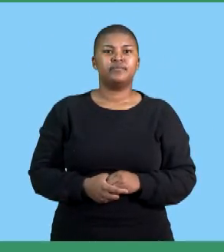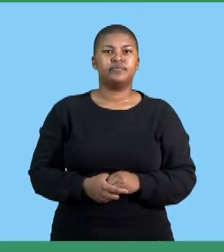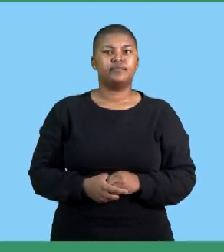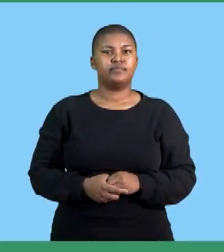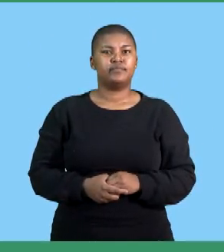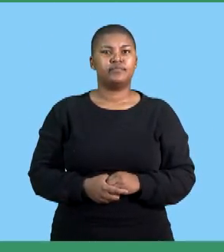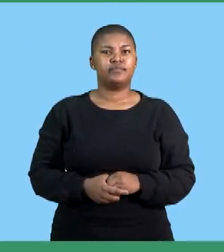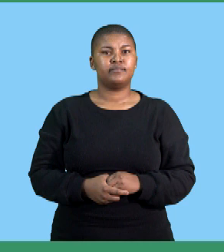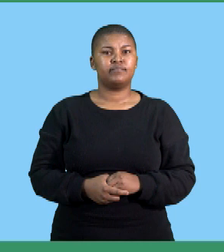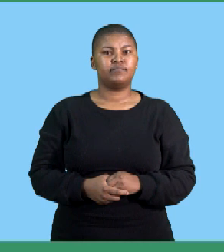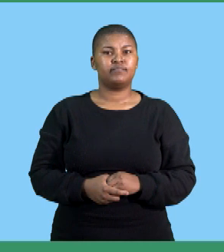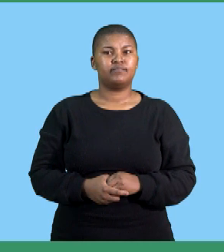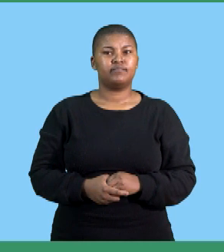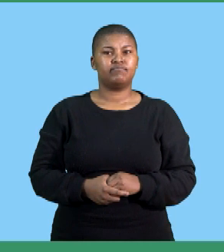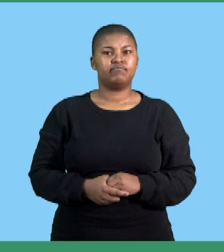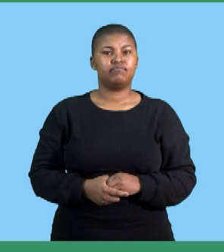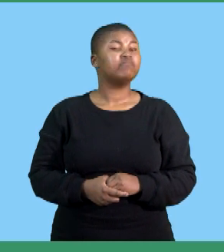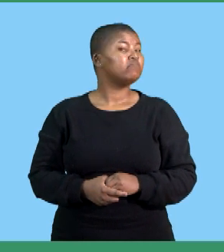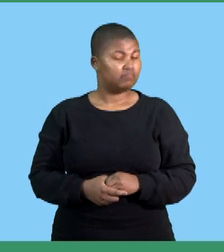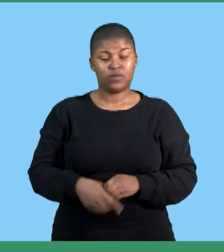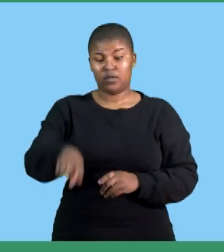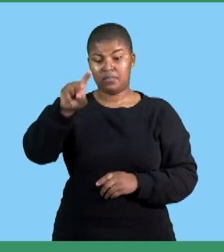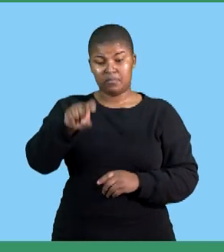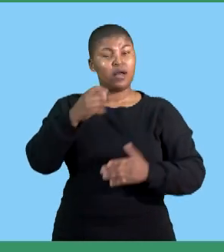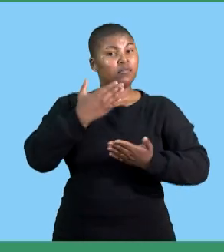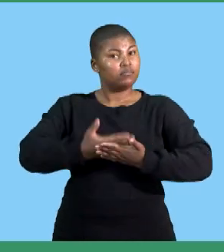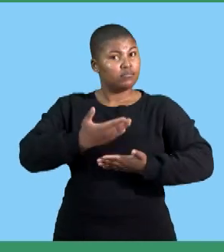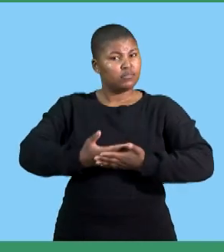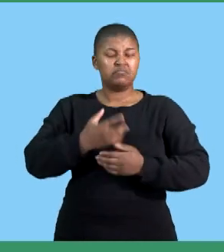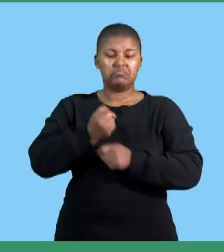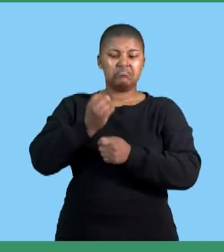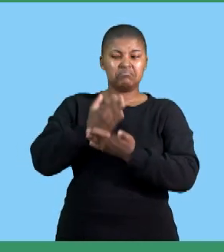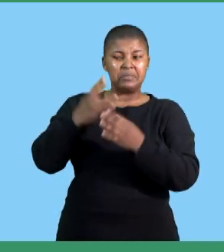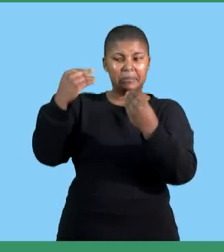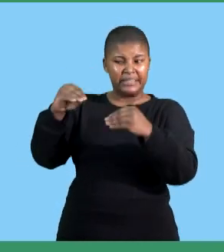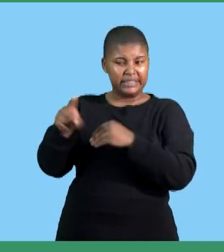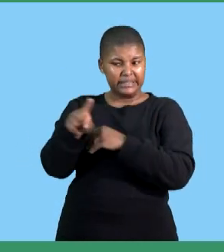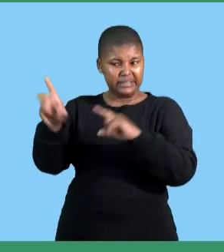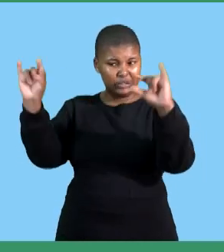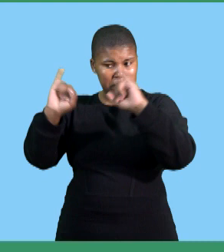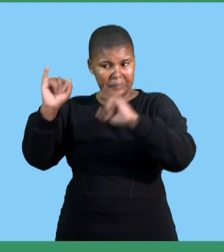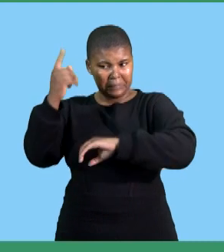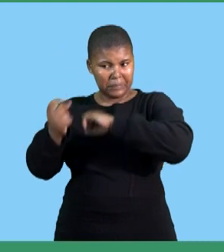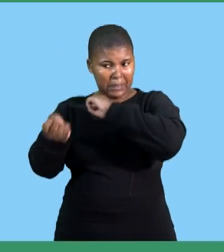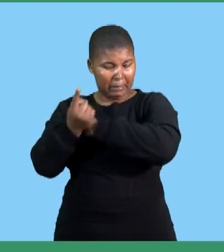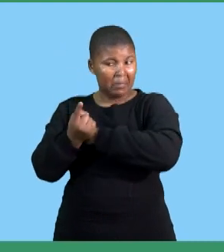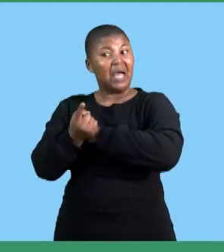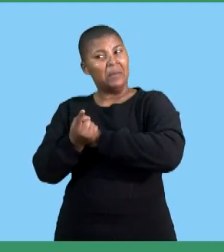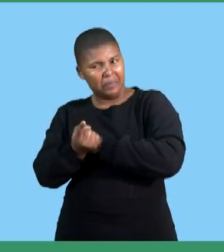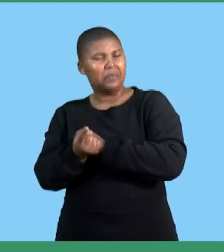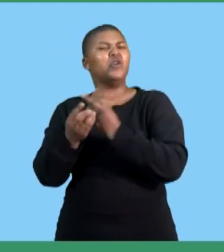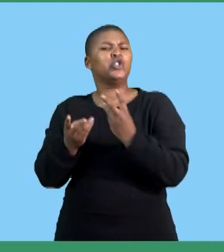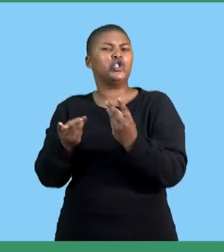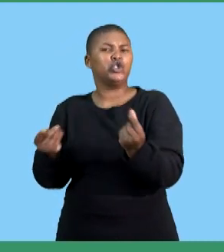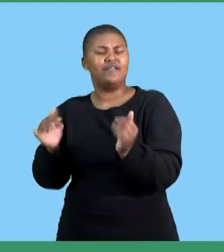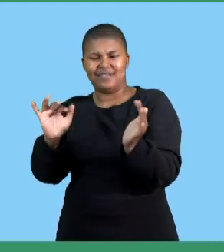You must then also be able to recommend the ways in which businesses can deal with crisis, or in simple terms,